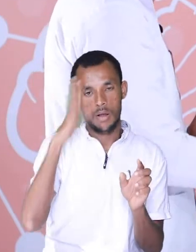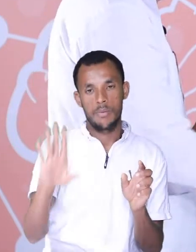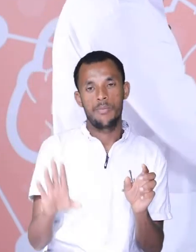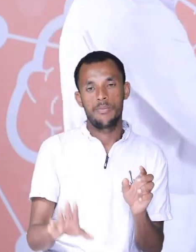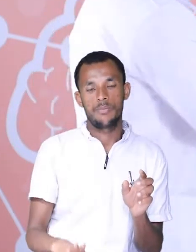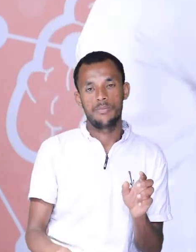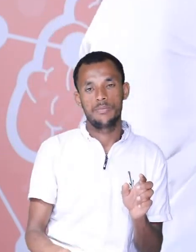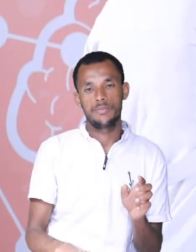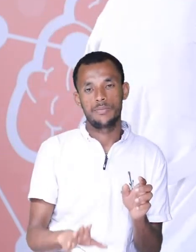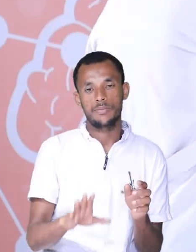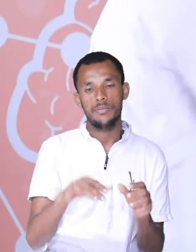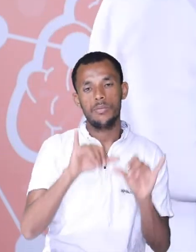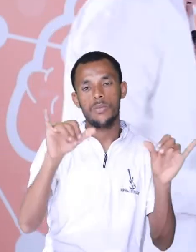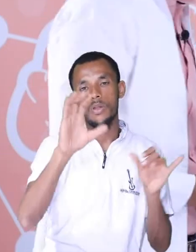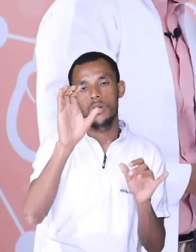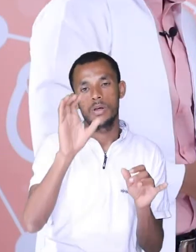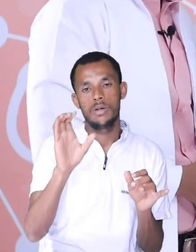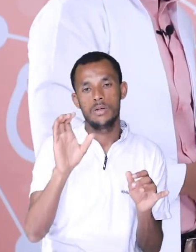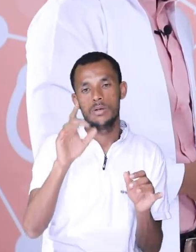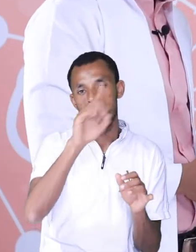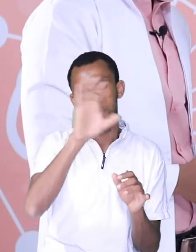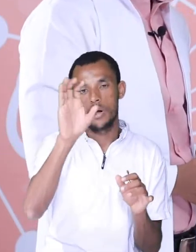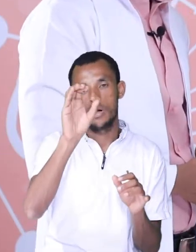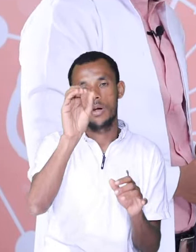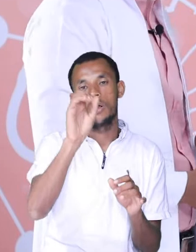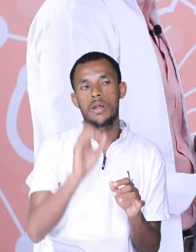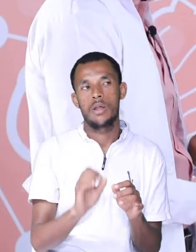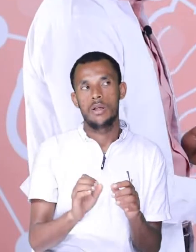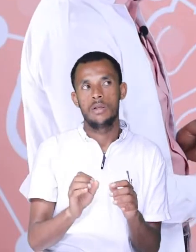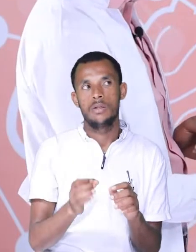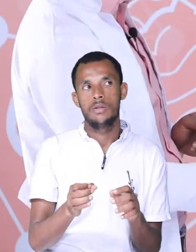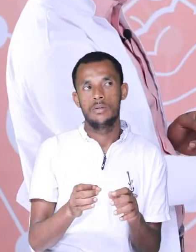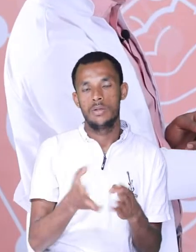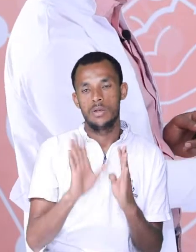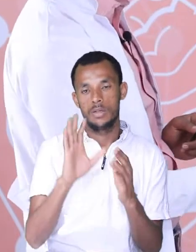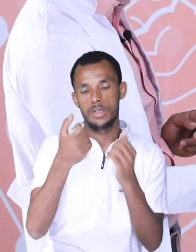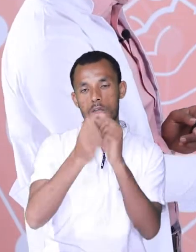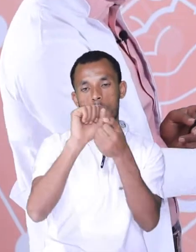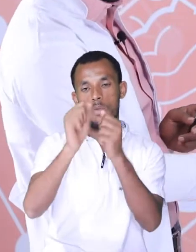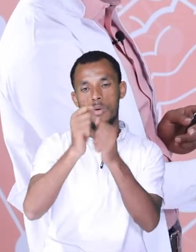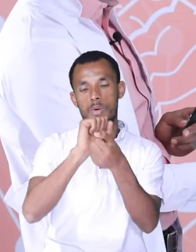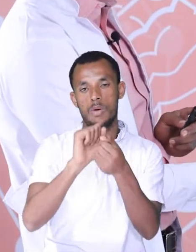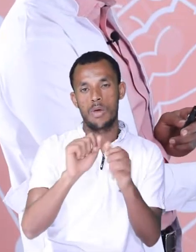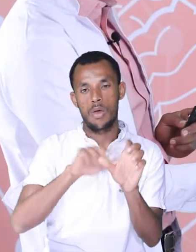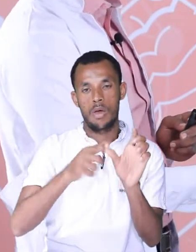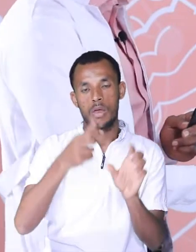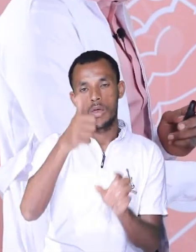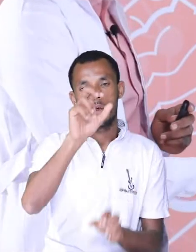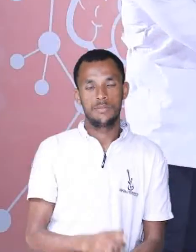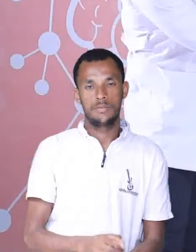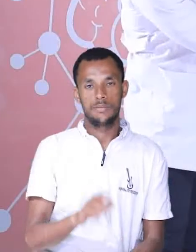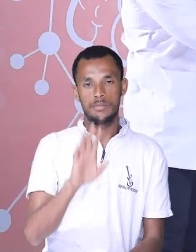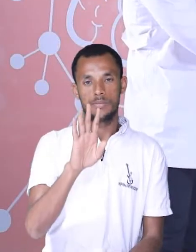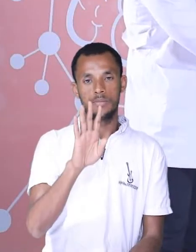angle B, and measure of angle C is 100 degree. So let's substitute. Angle A is 30